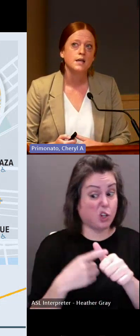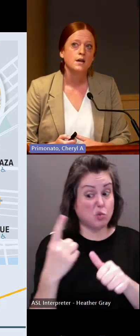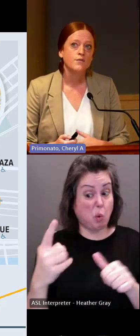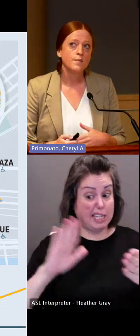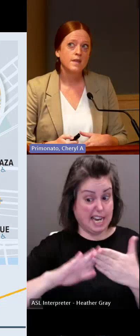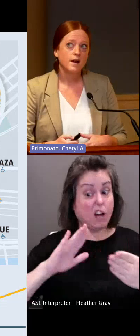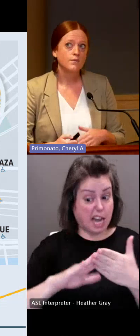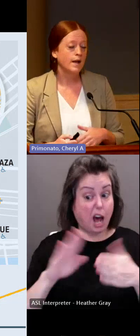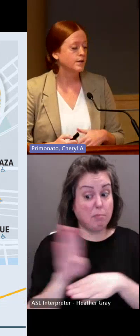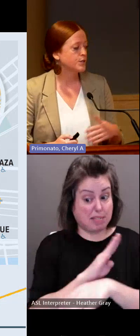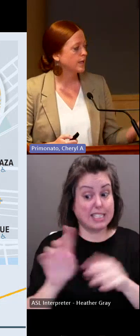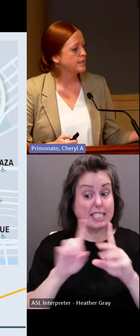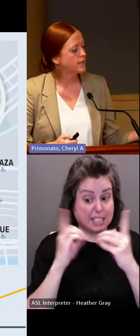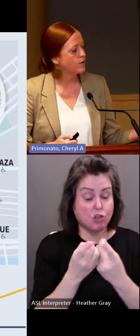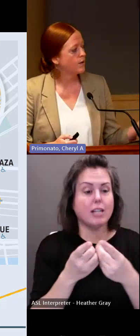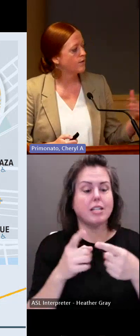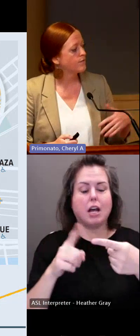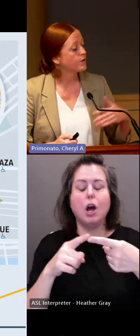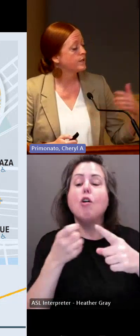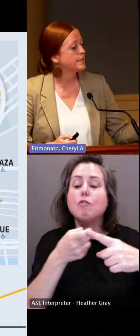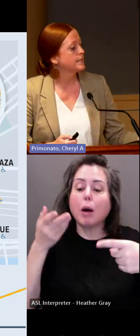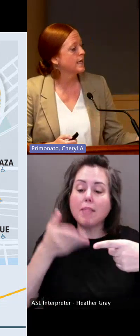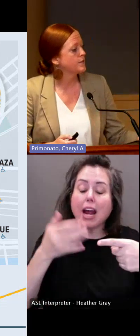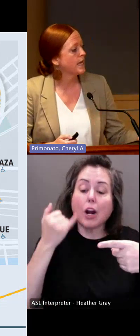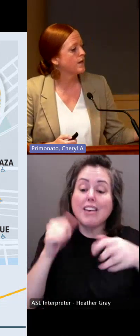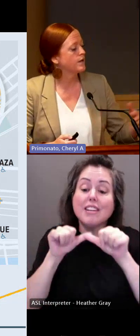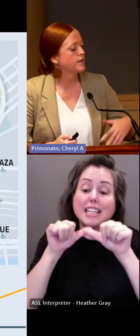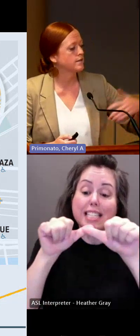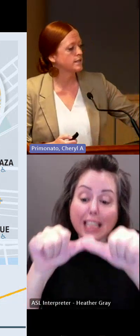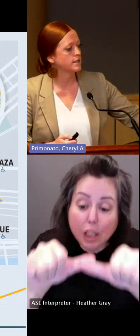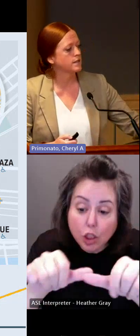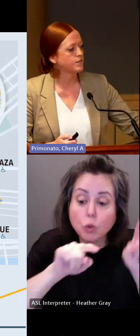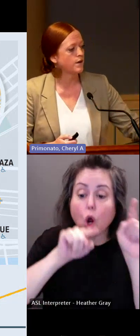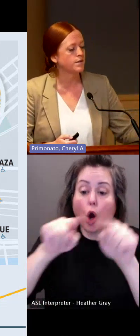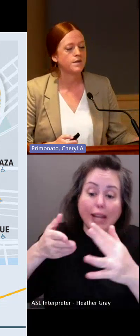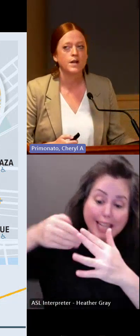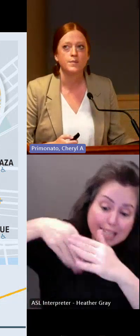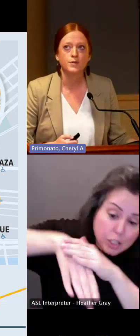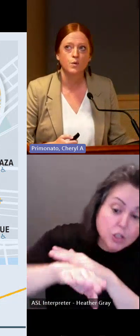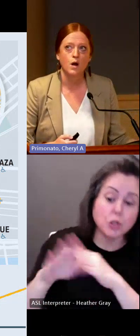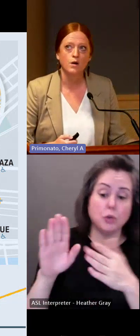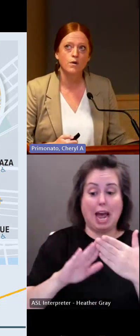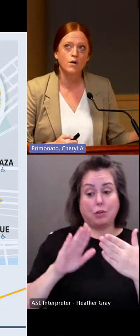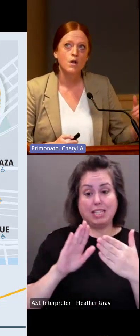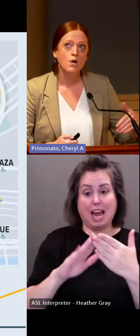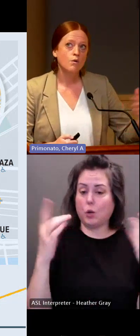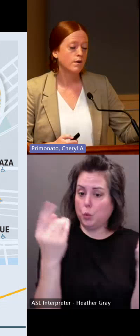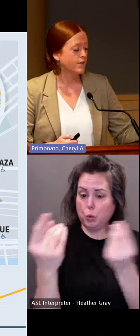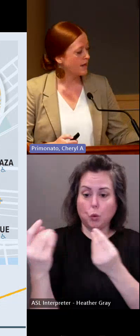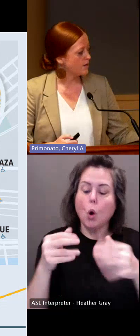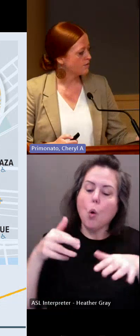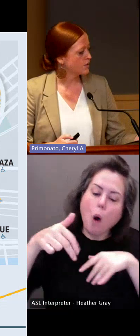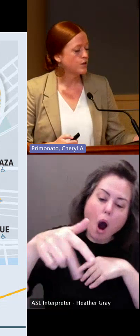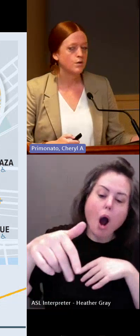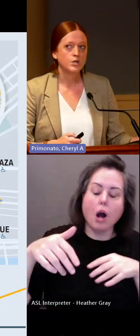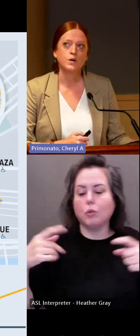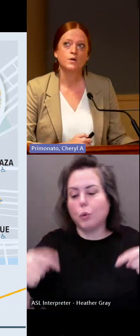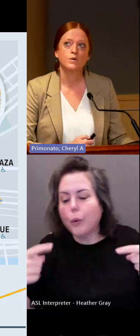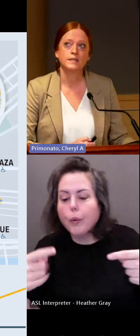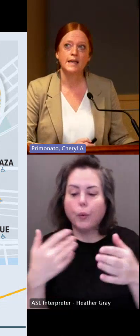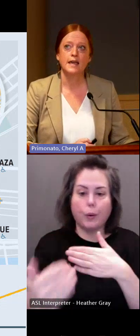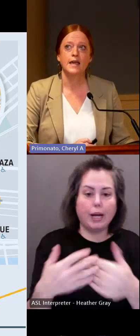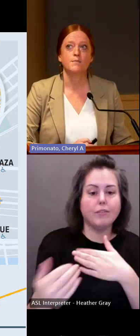District. From there, riders who are continuing further into downtown at a distance that's farther than they're able to walk or roll, or if they're headed over to the